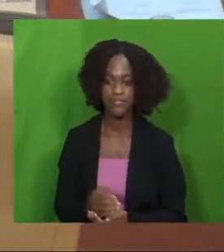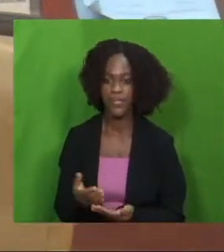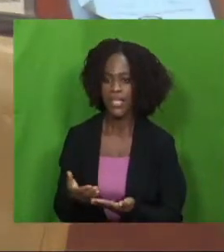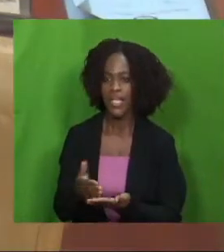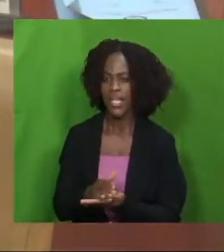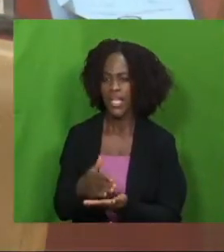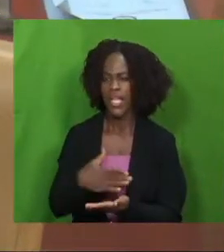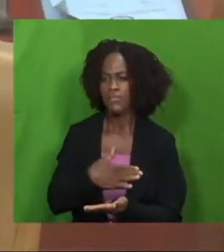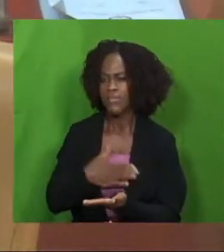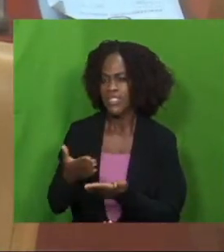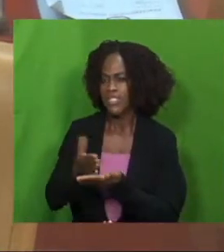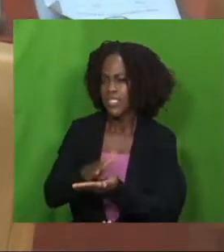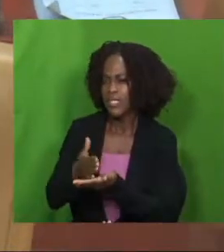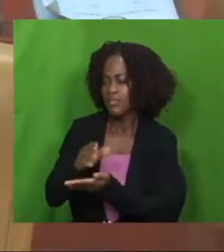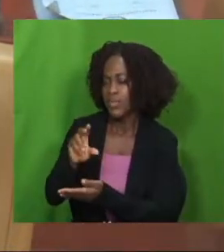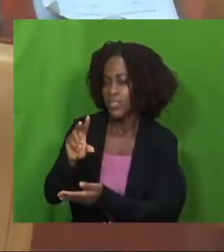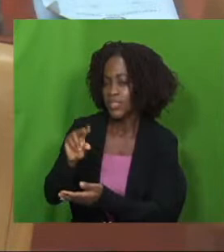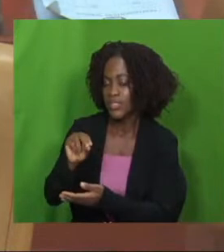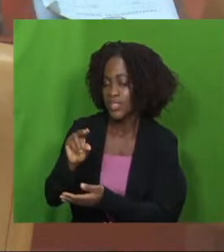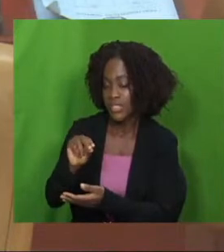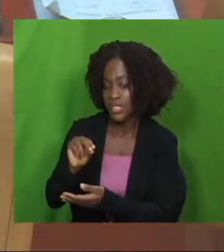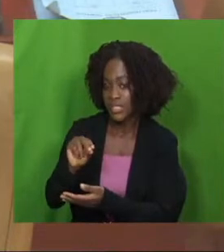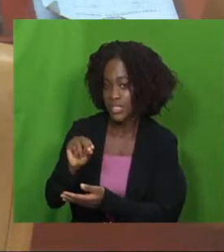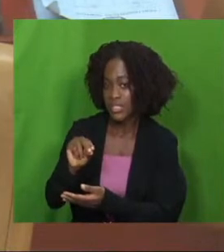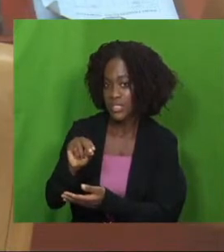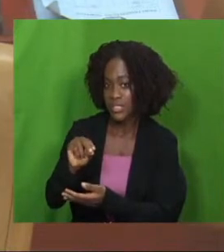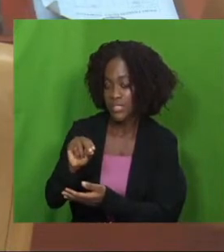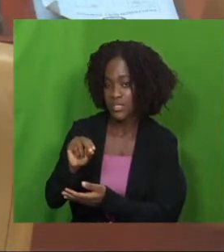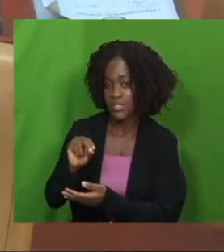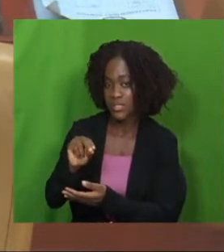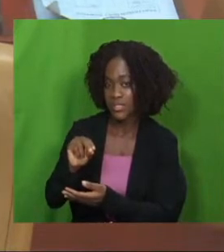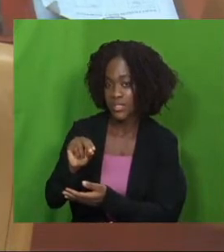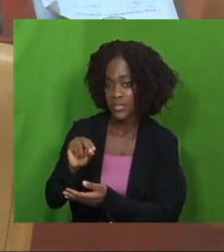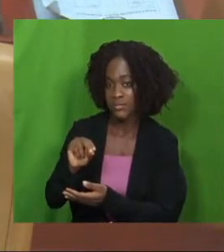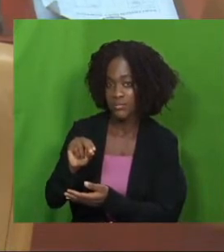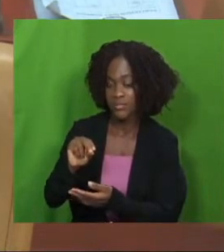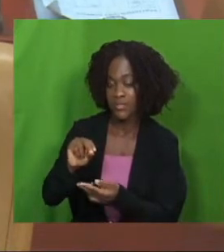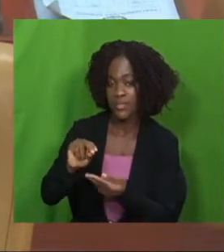30, that is item